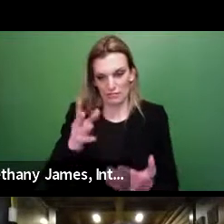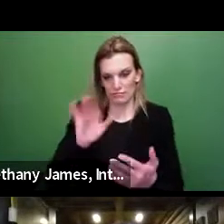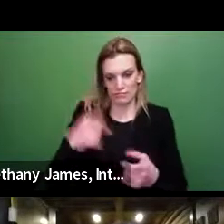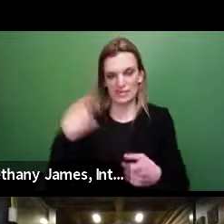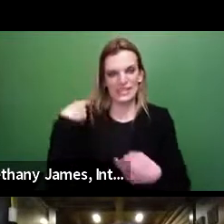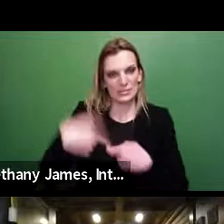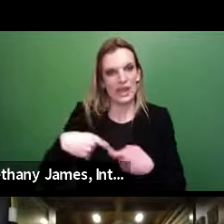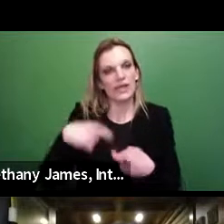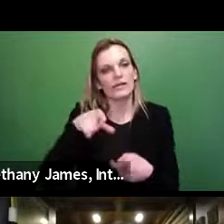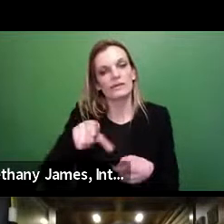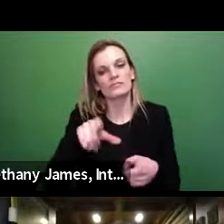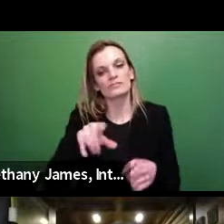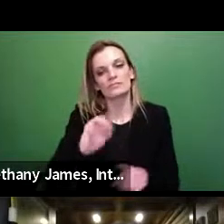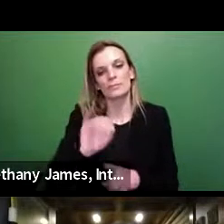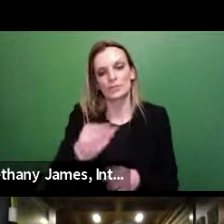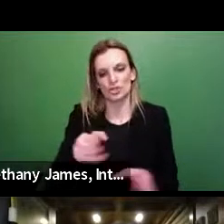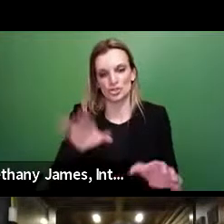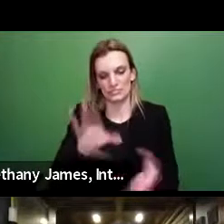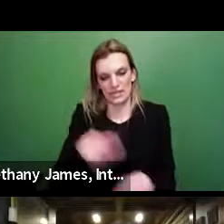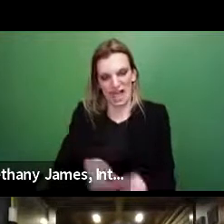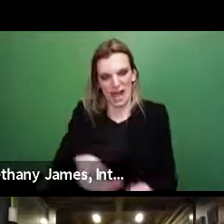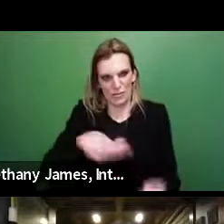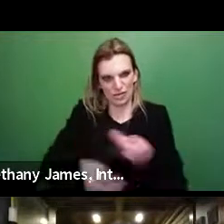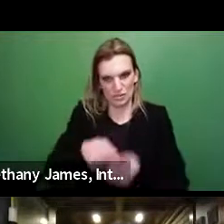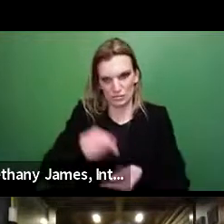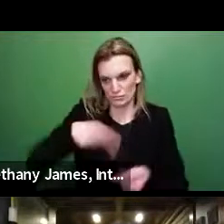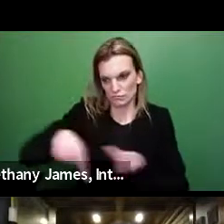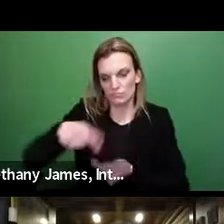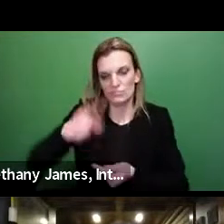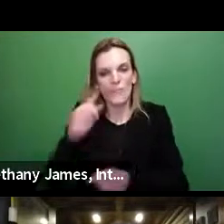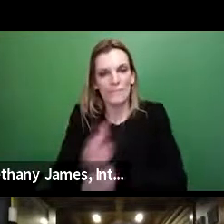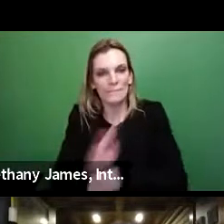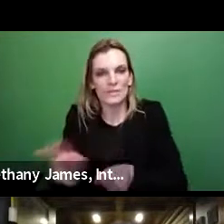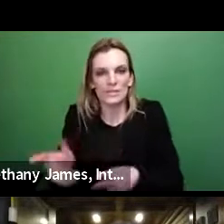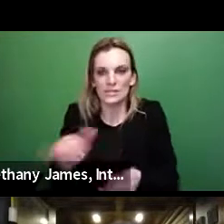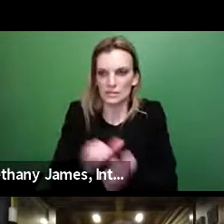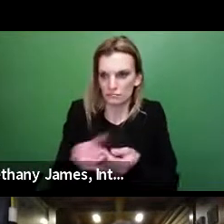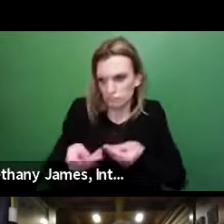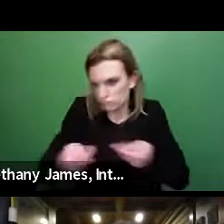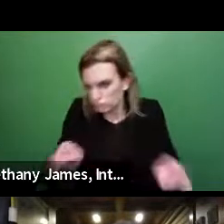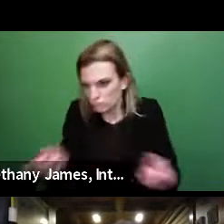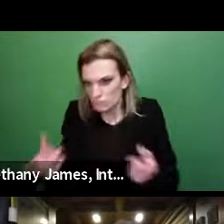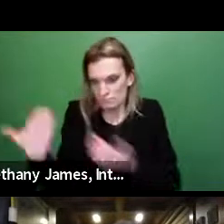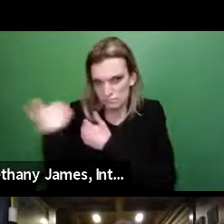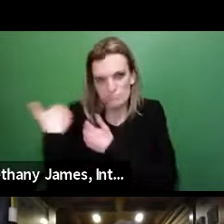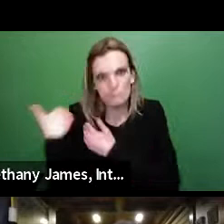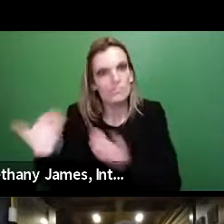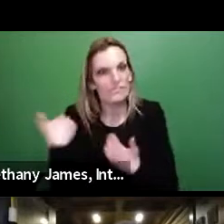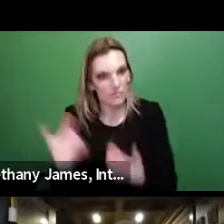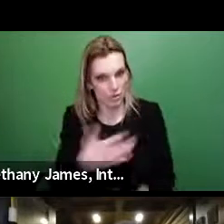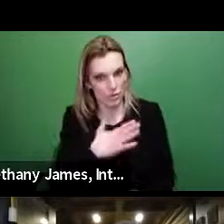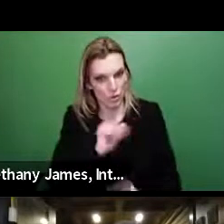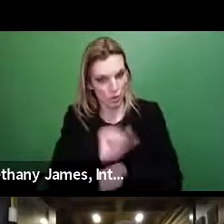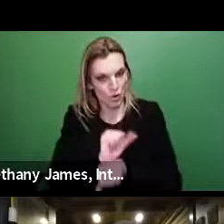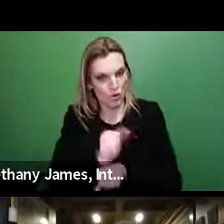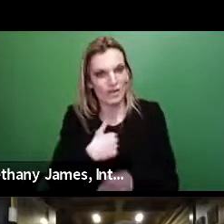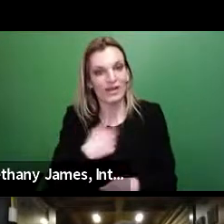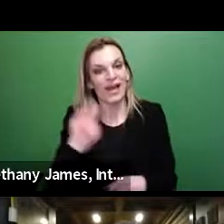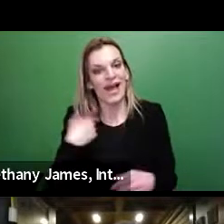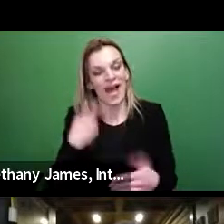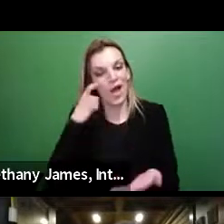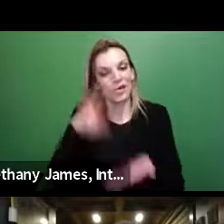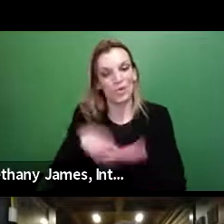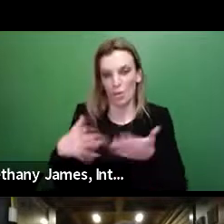Detroit. So I had plenty of opportunity to see the inequities